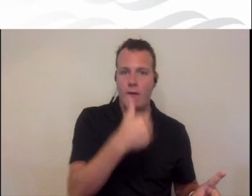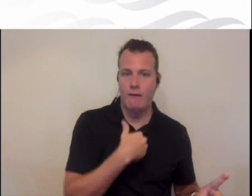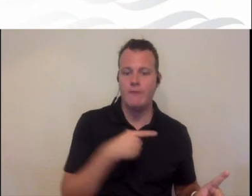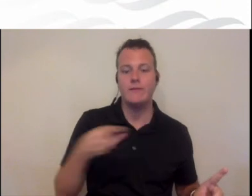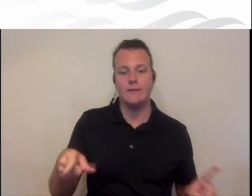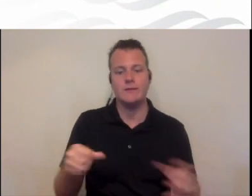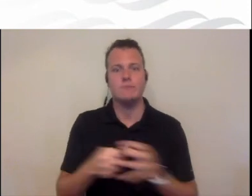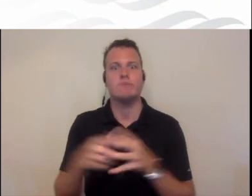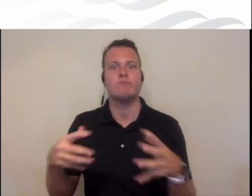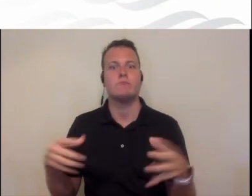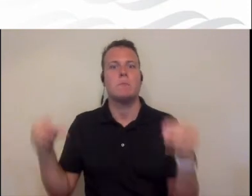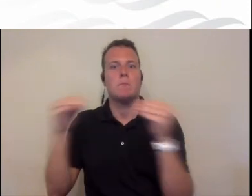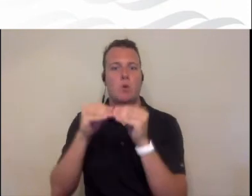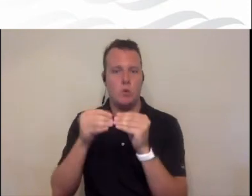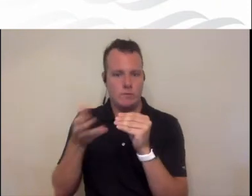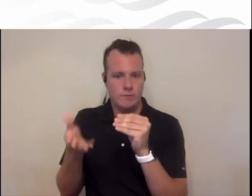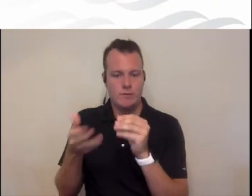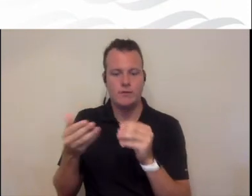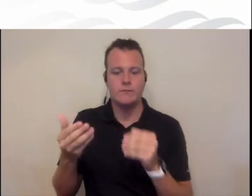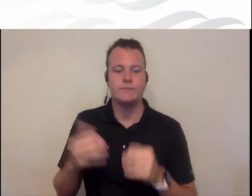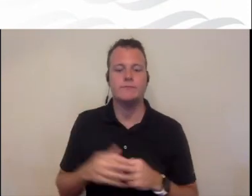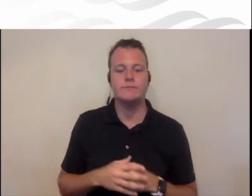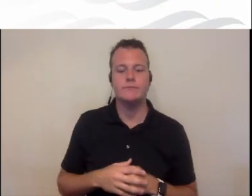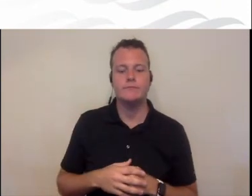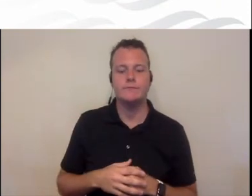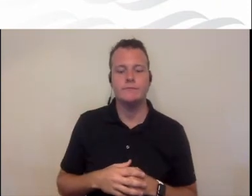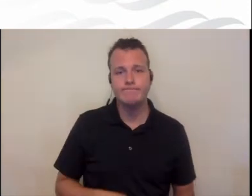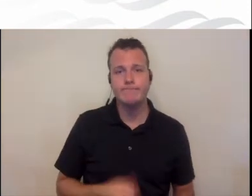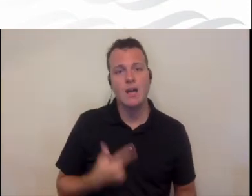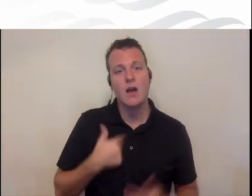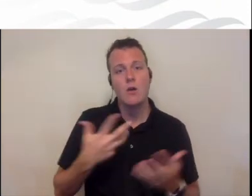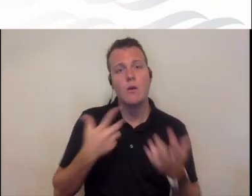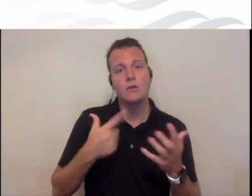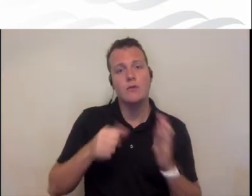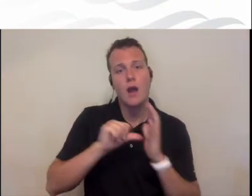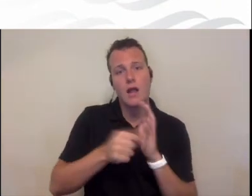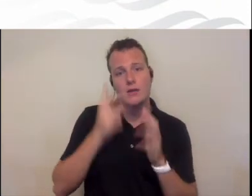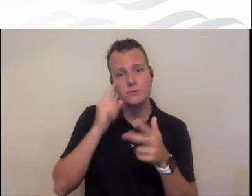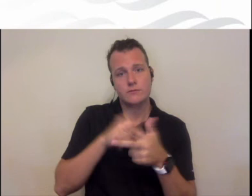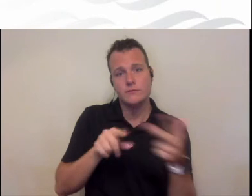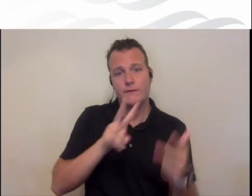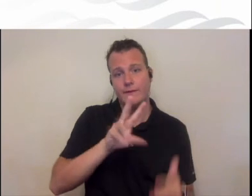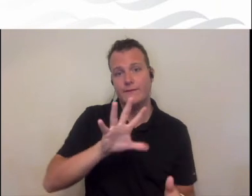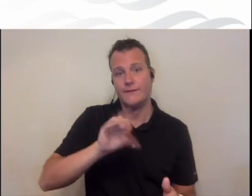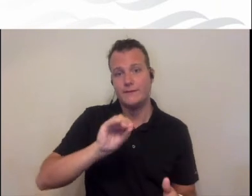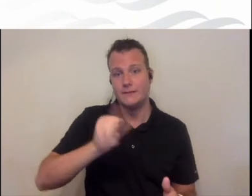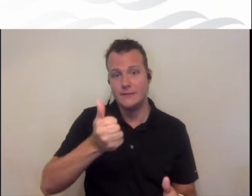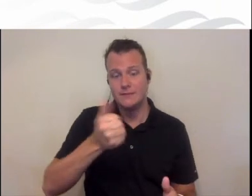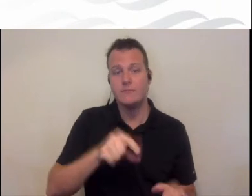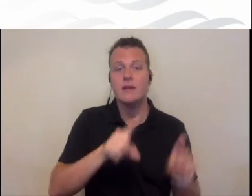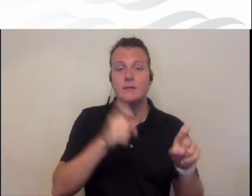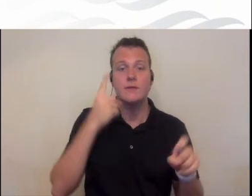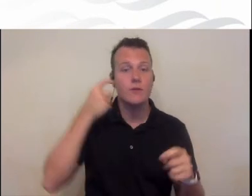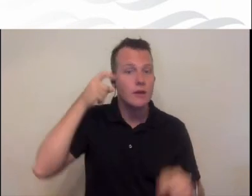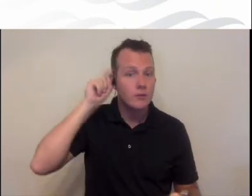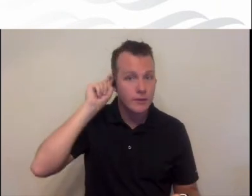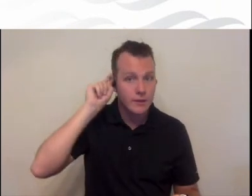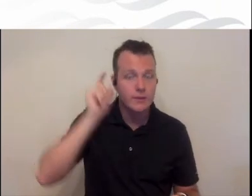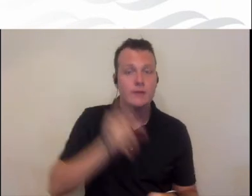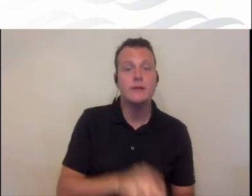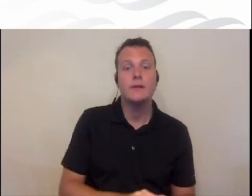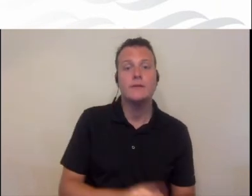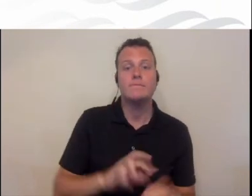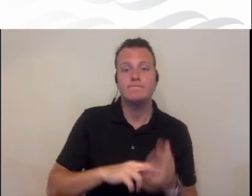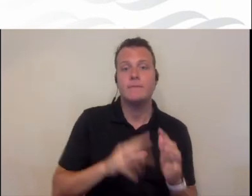some procedure codes, not many, but I want to highlight the 3 you see there. B5010 is assessment